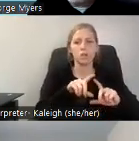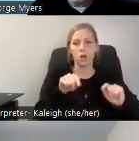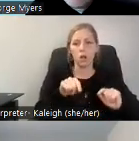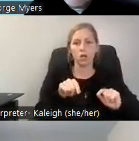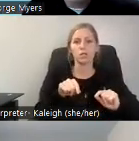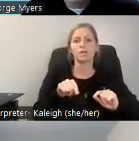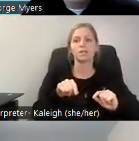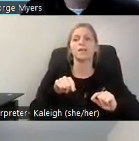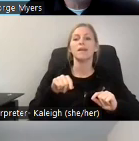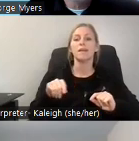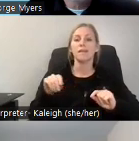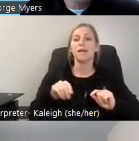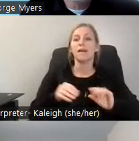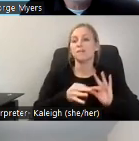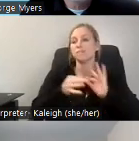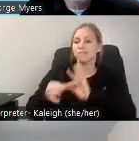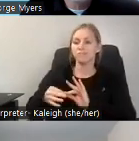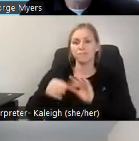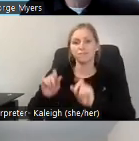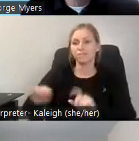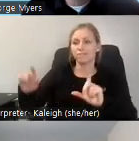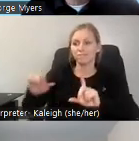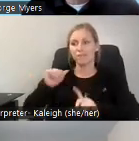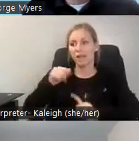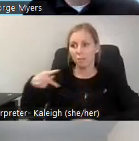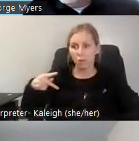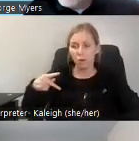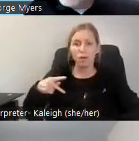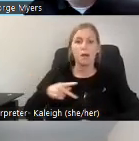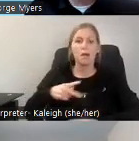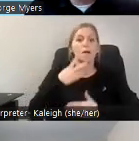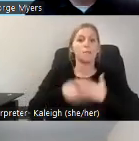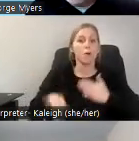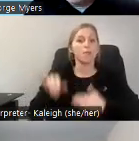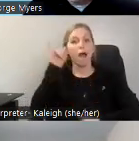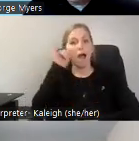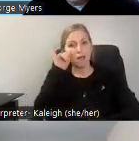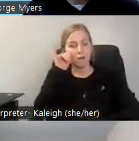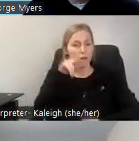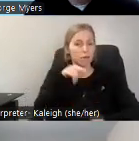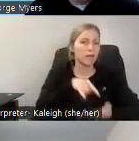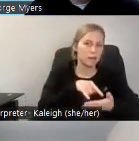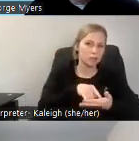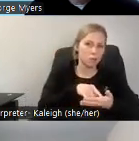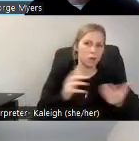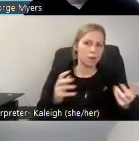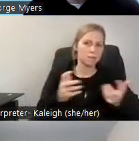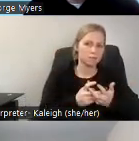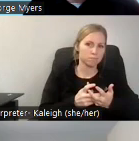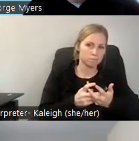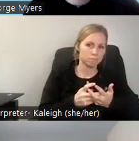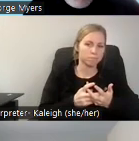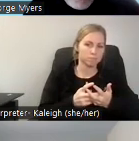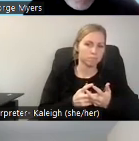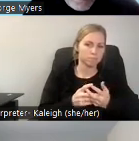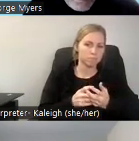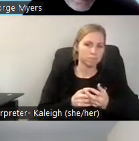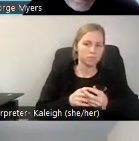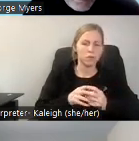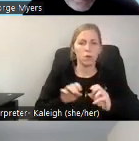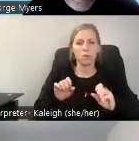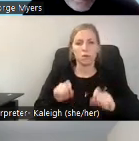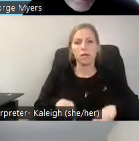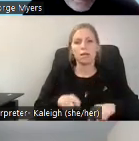your phone. It's iPhone and Android compatible. Right. And it's